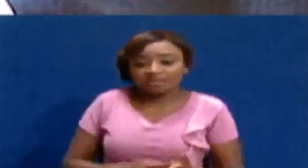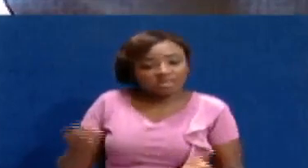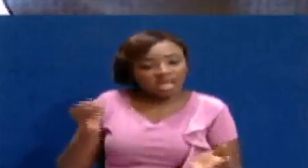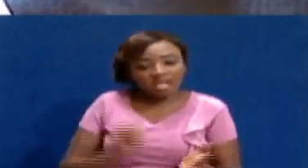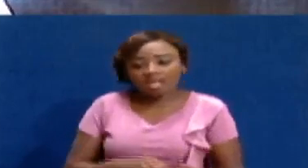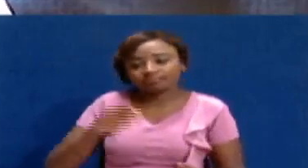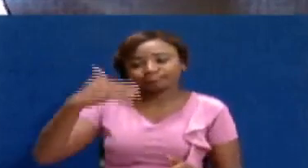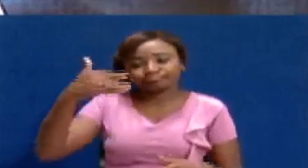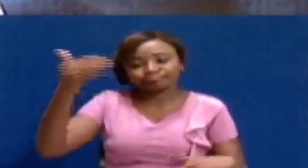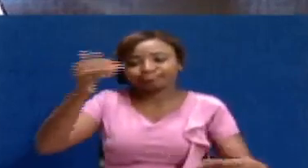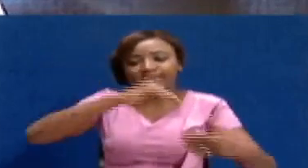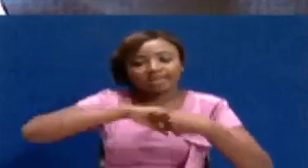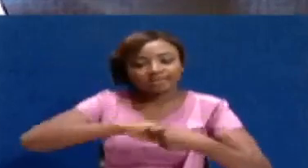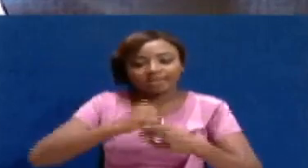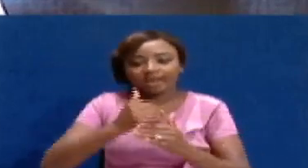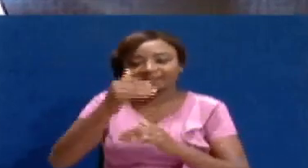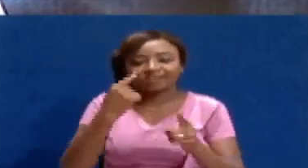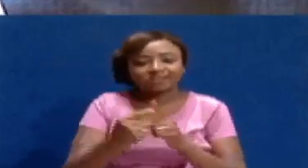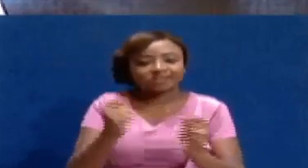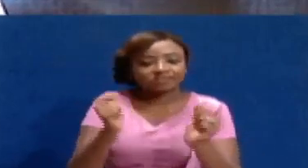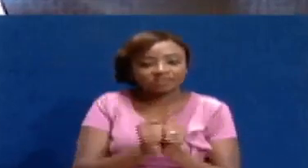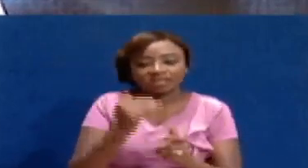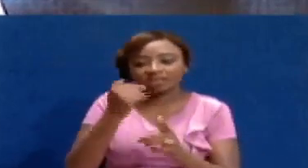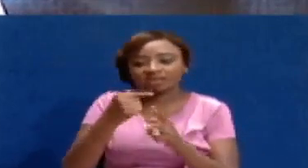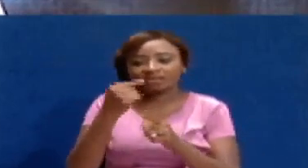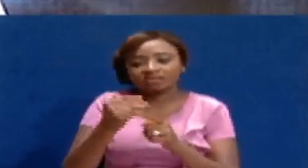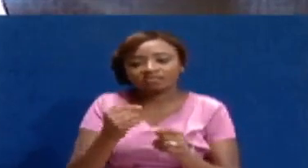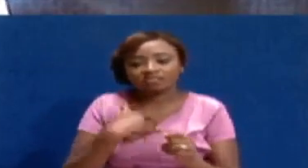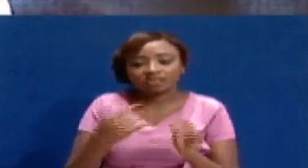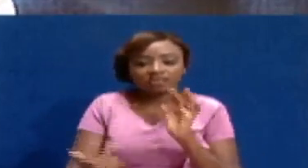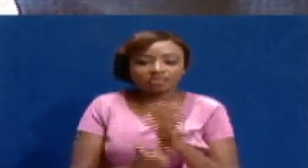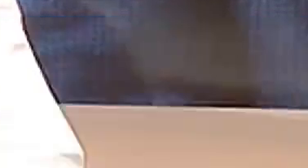handshake rituals every 10 years. That is my kicker.